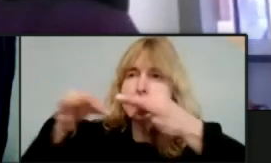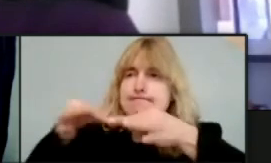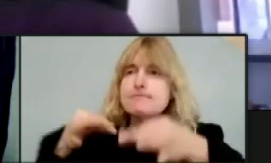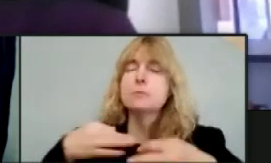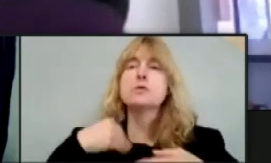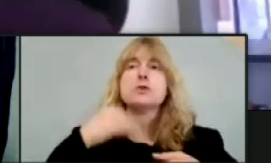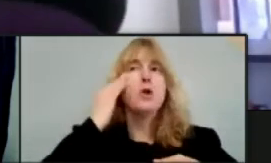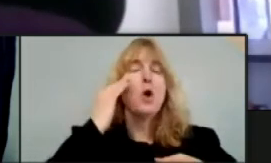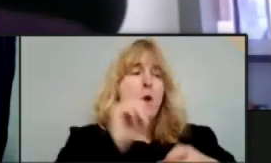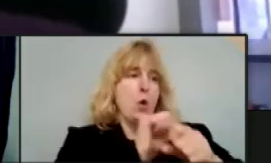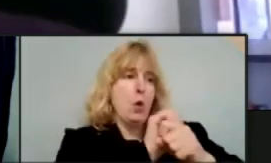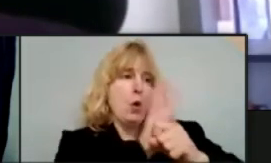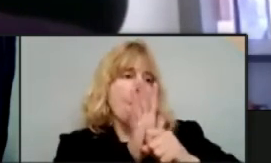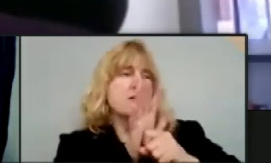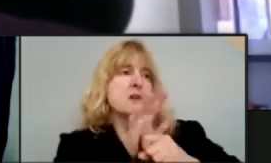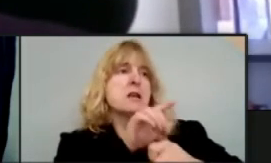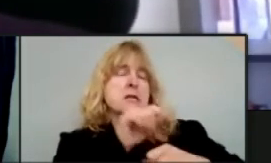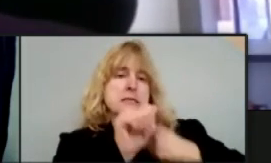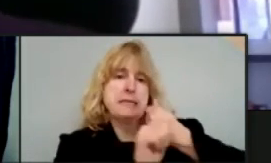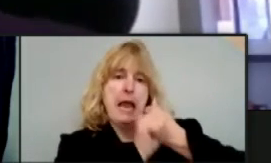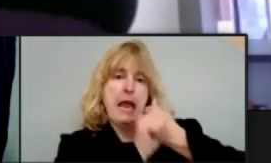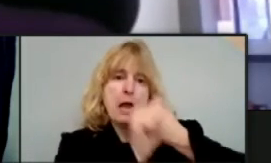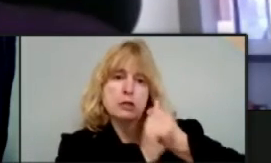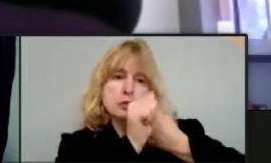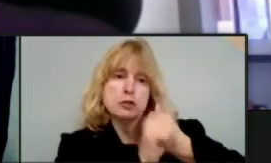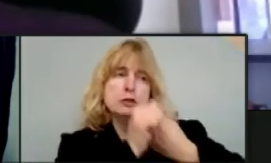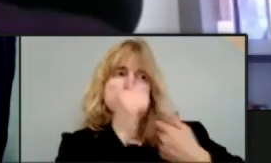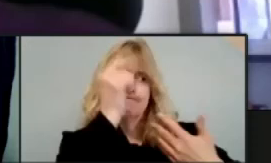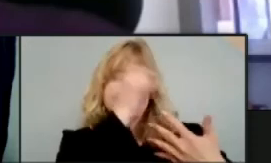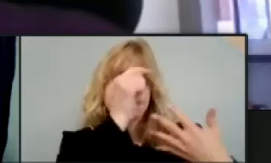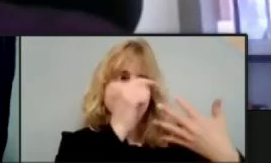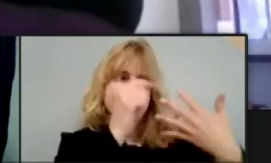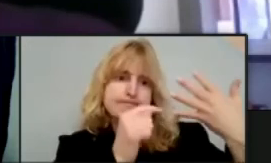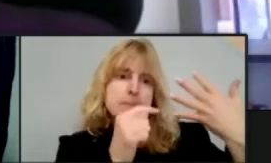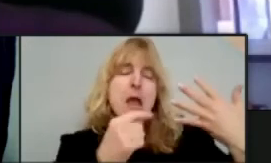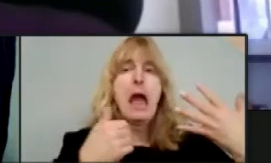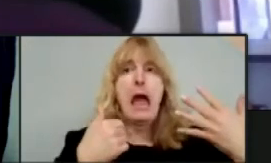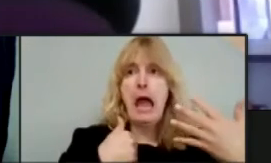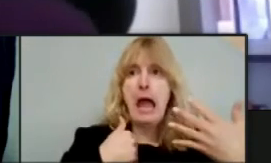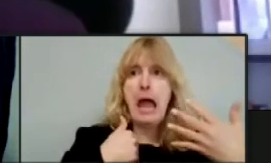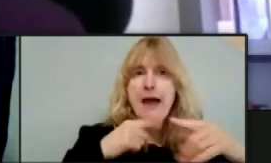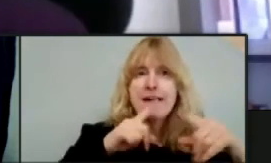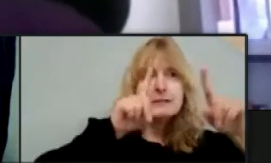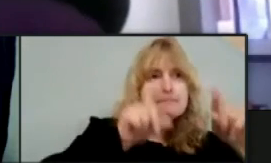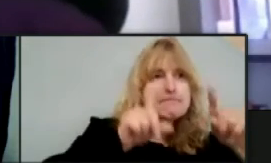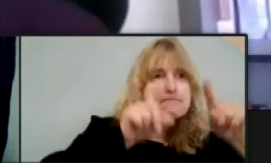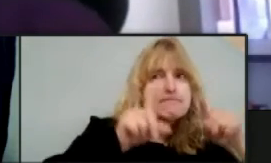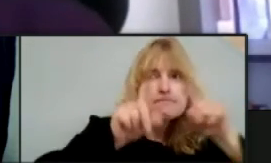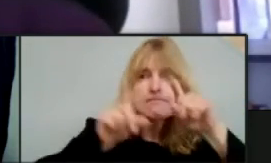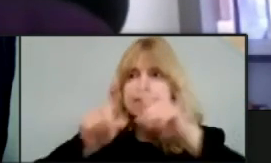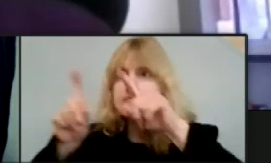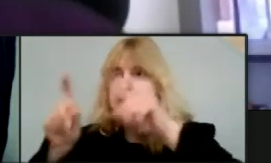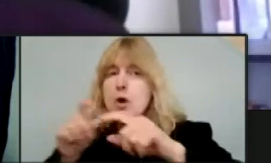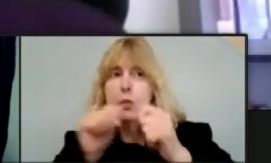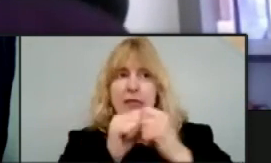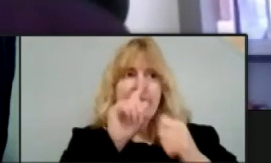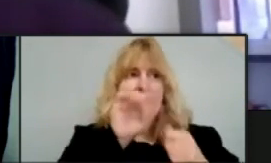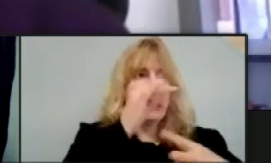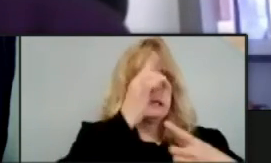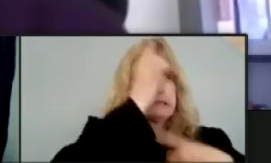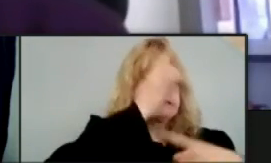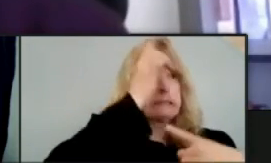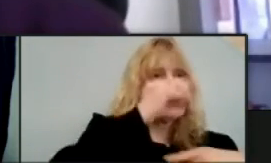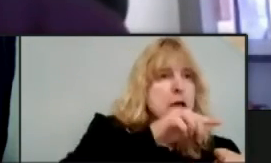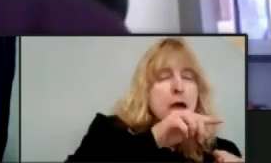can know about it. There's an experiment going on here, both with the disease itself in the population and now with the vaccines. Unfortunately,